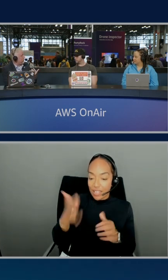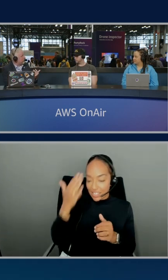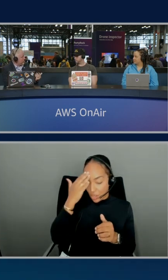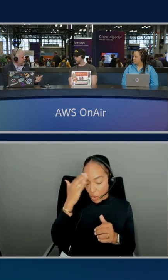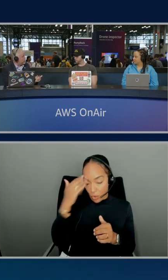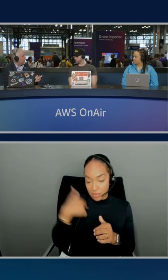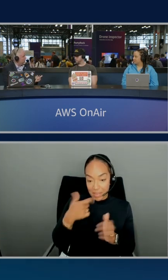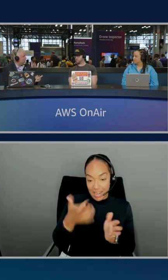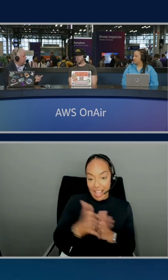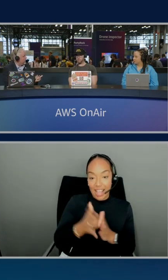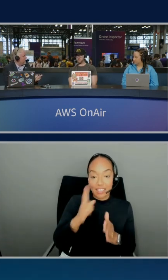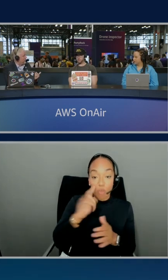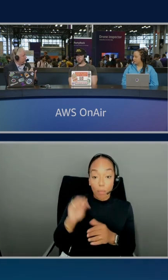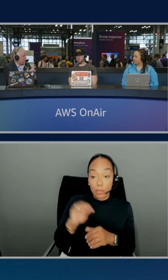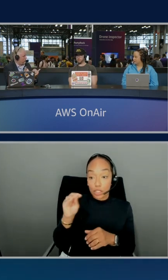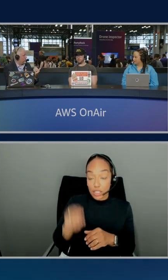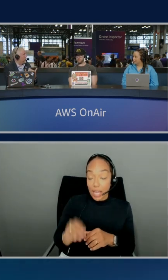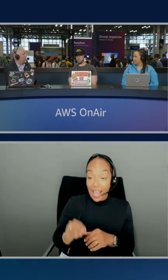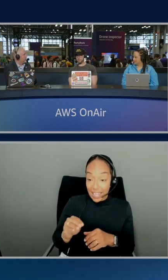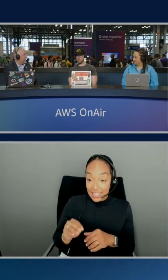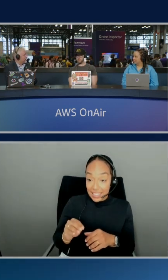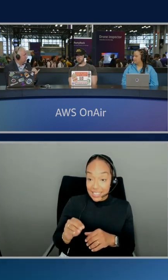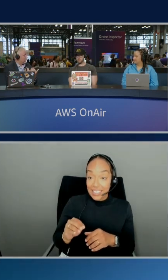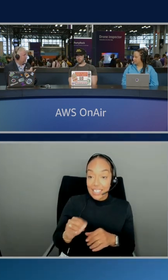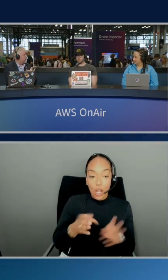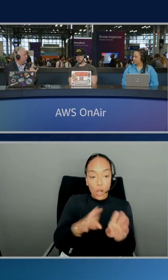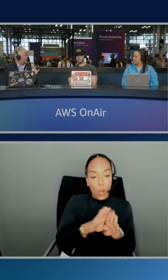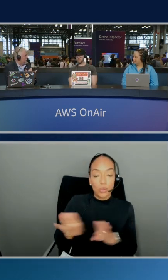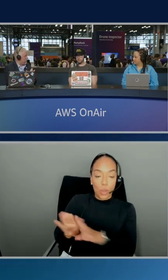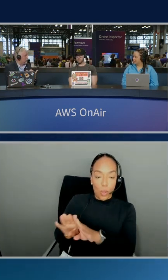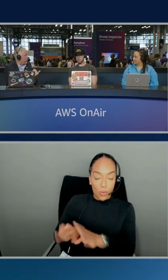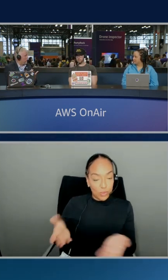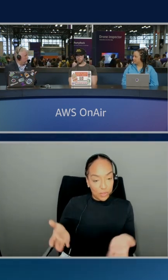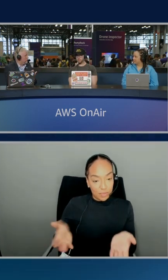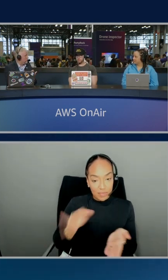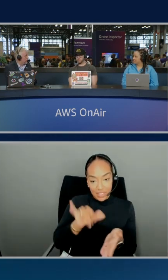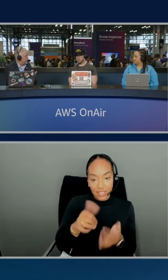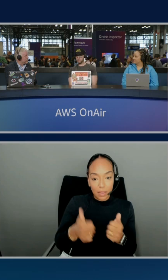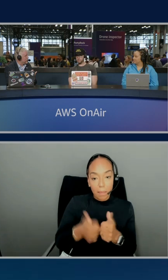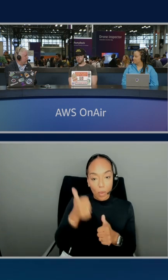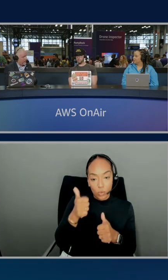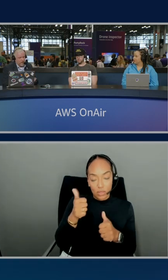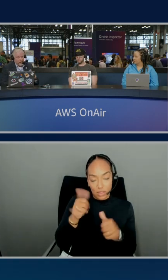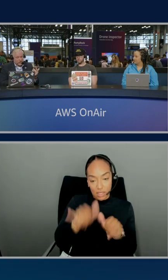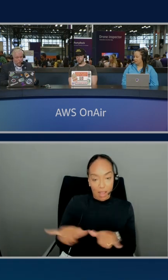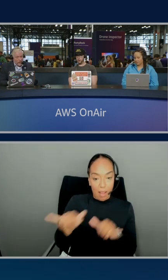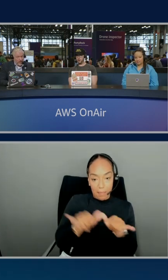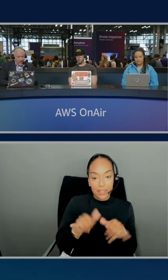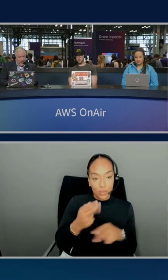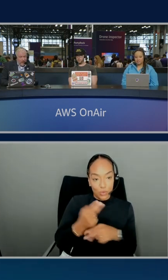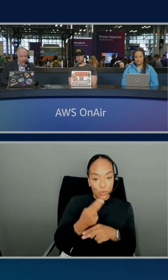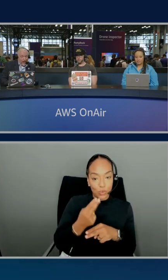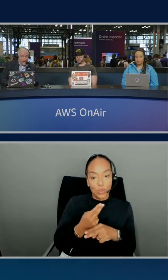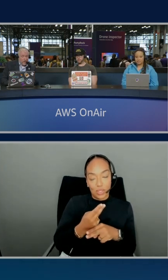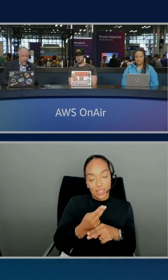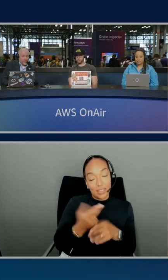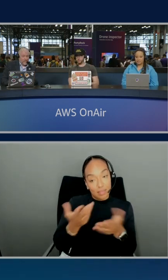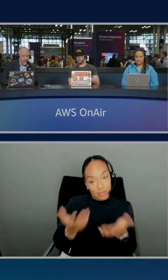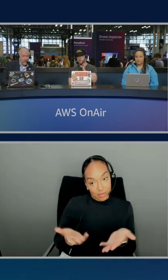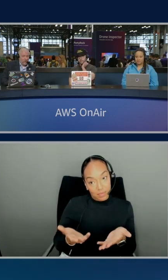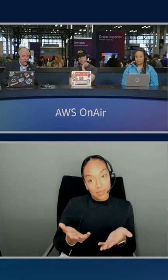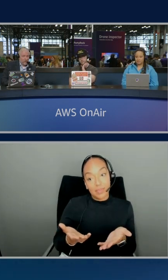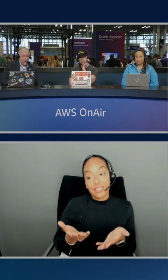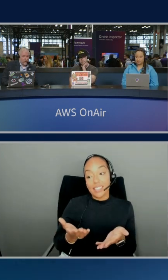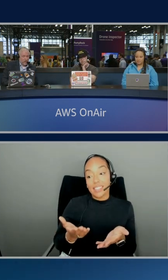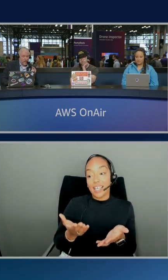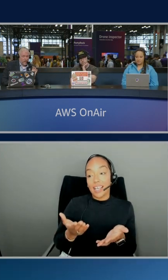asking for percentage changes, Right. close to close. That's the most common one to use, right? Okay. So Wow. hey, and then we